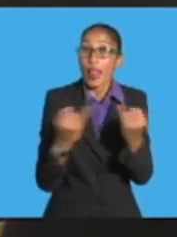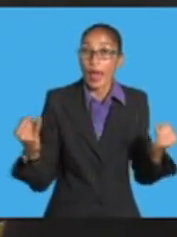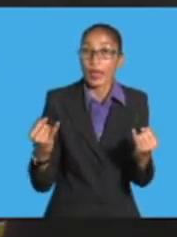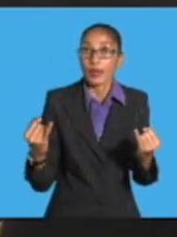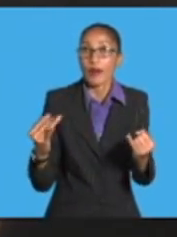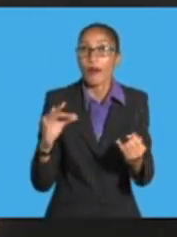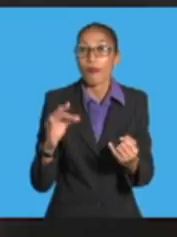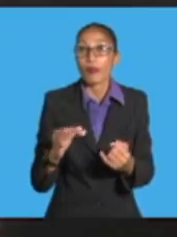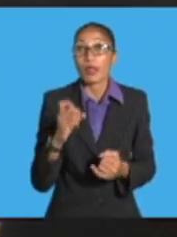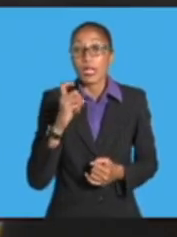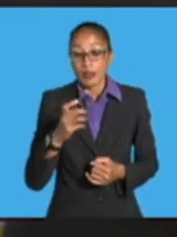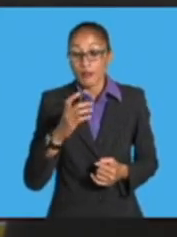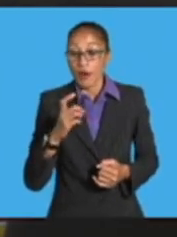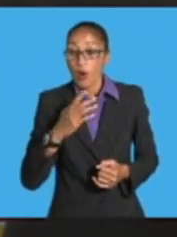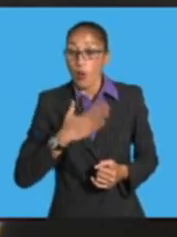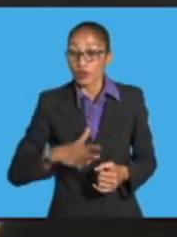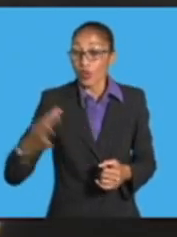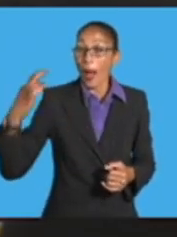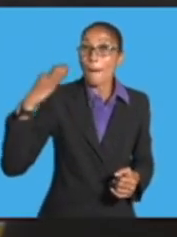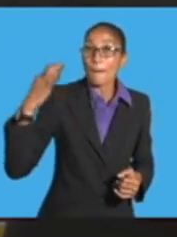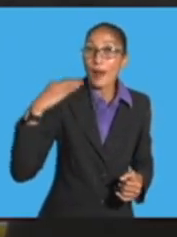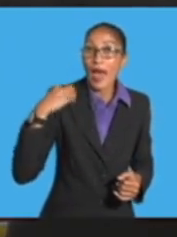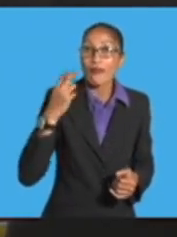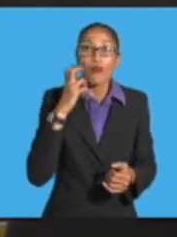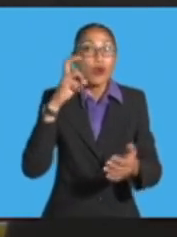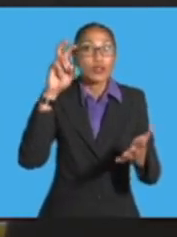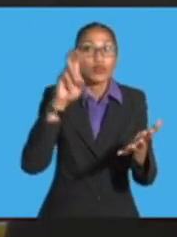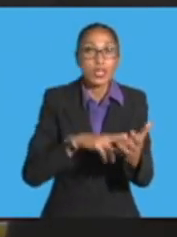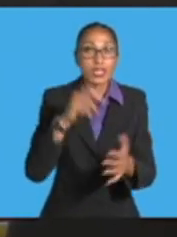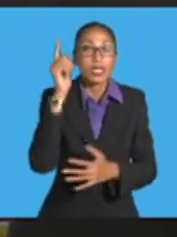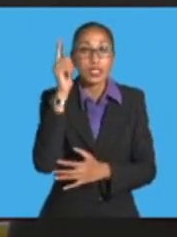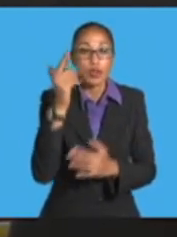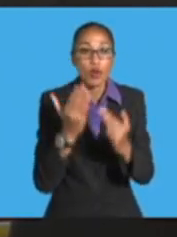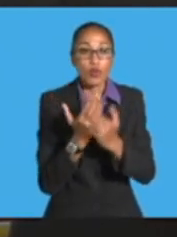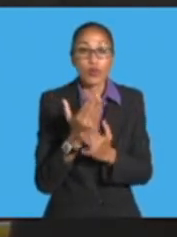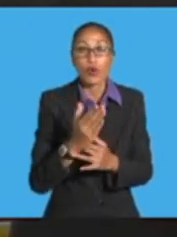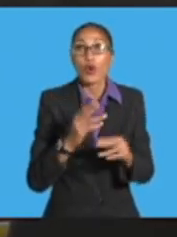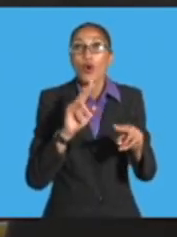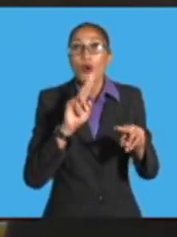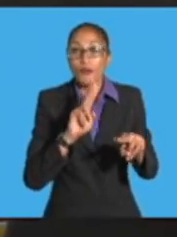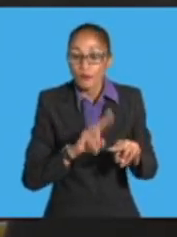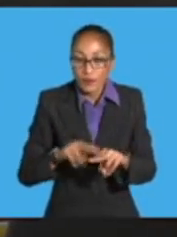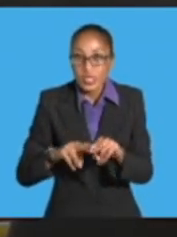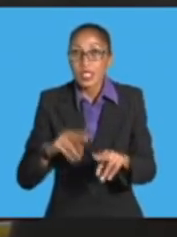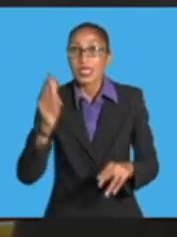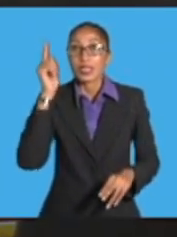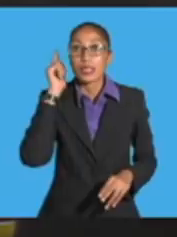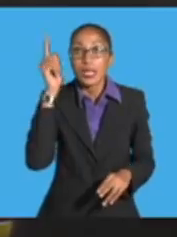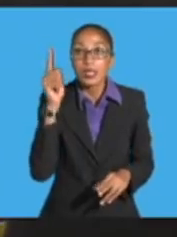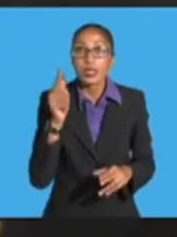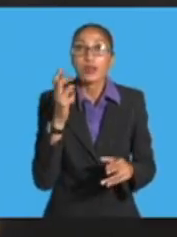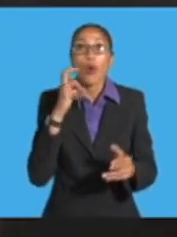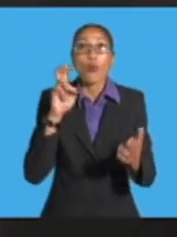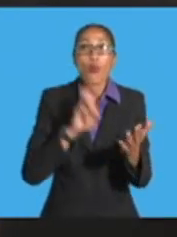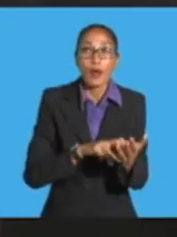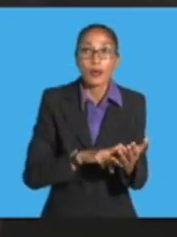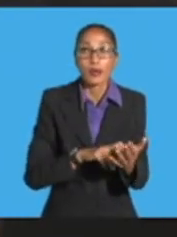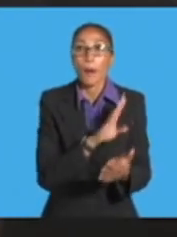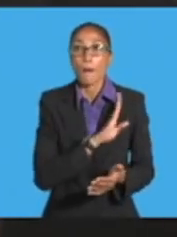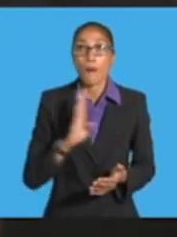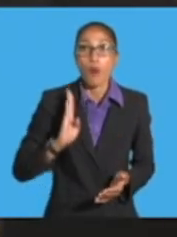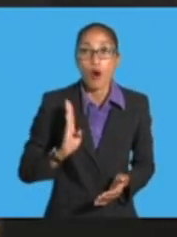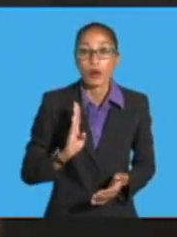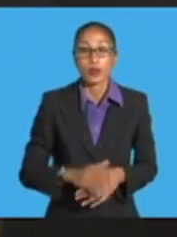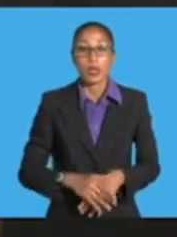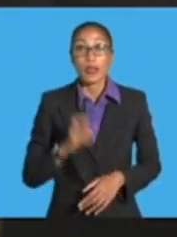post, advertised to register for teachers registration through the Fiji Teacher Registration Authority to apply for leave.